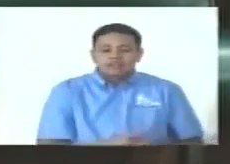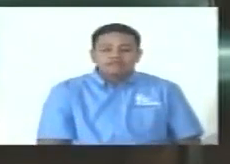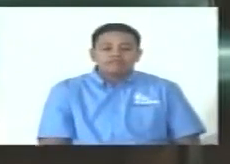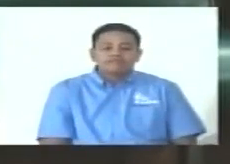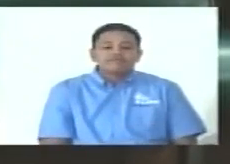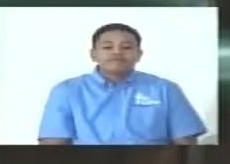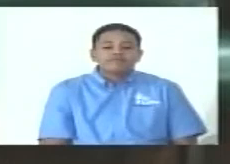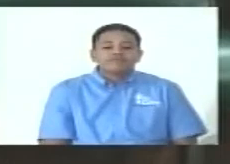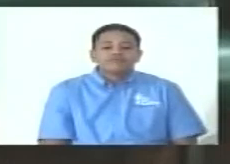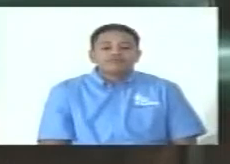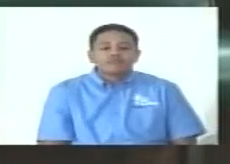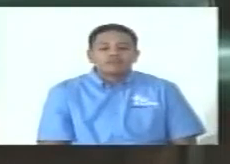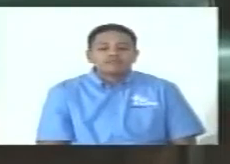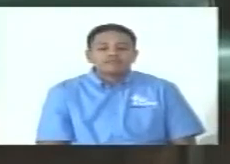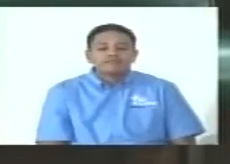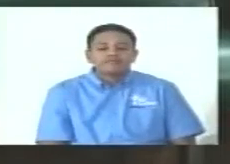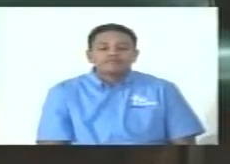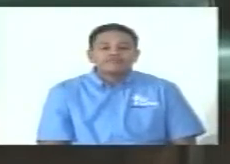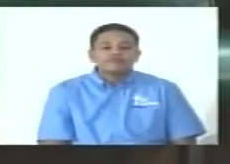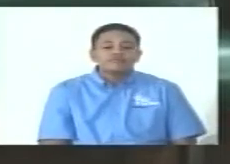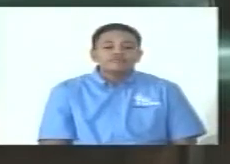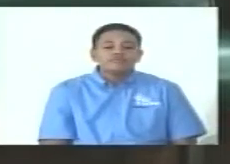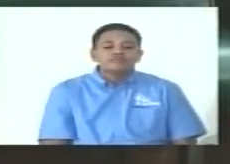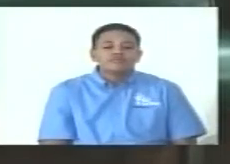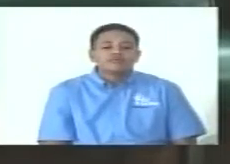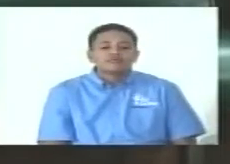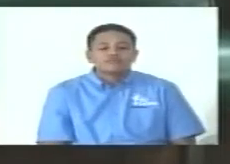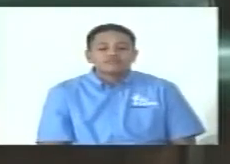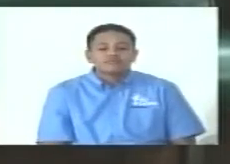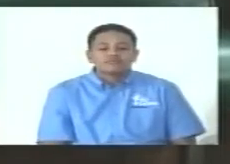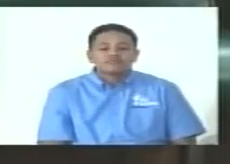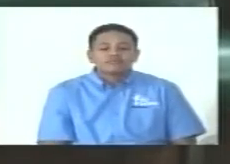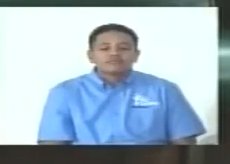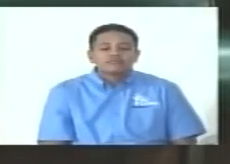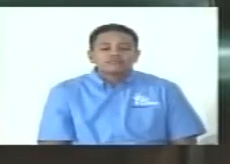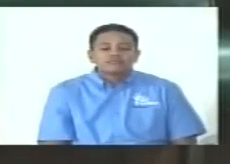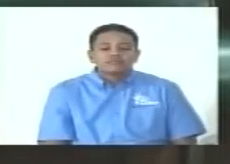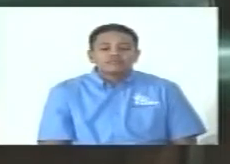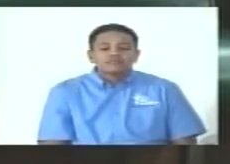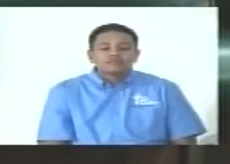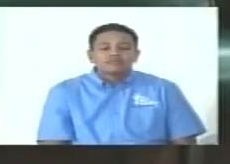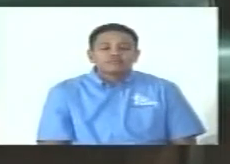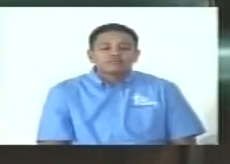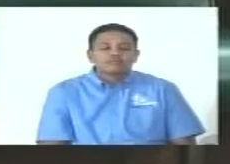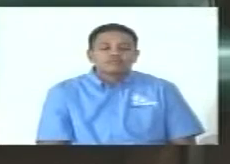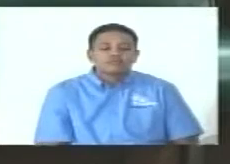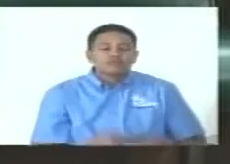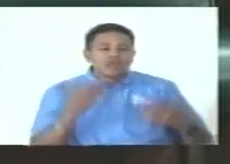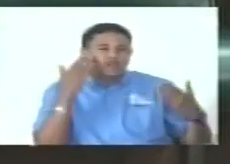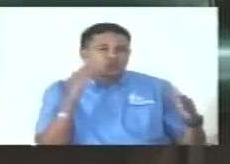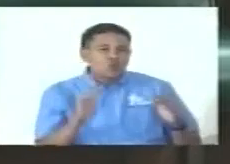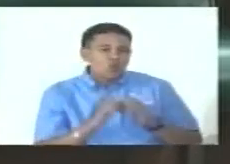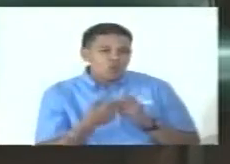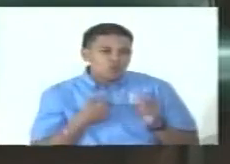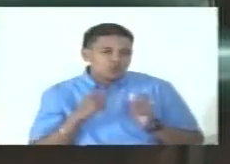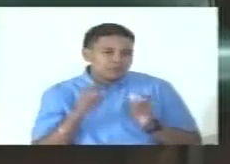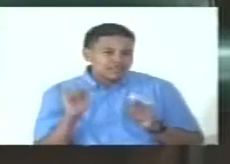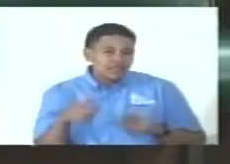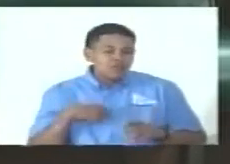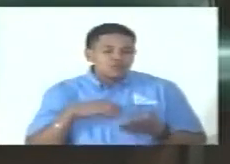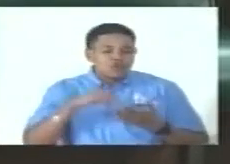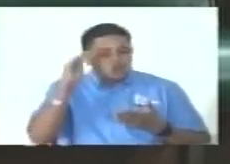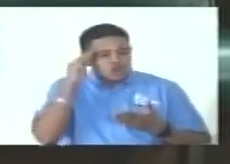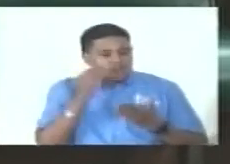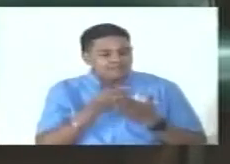I don't know quite how we're going to deal with that. I mean, when we learned that a financial